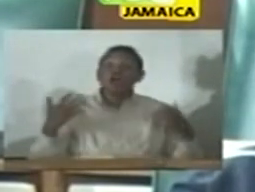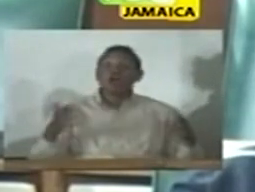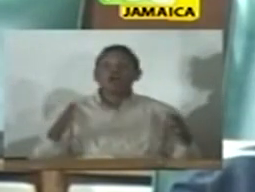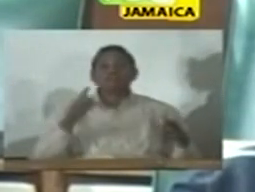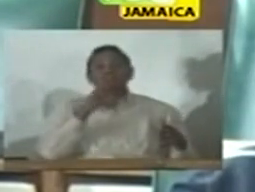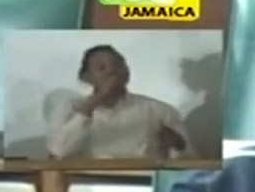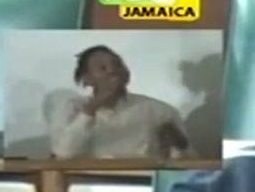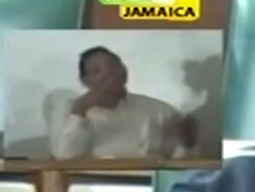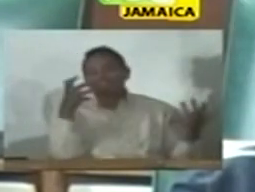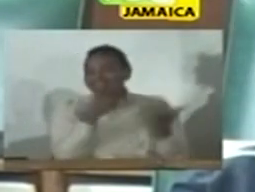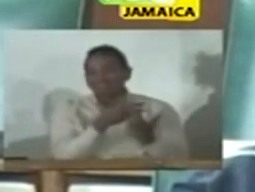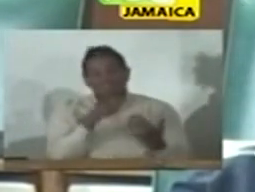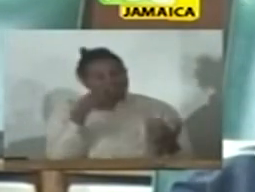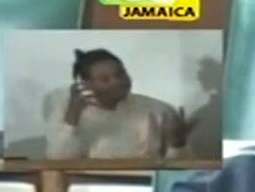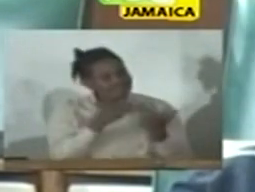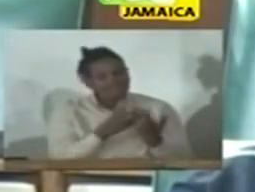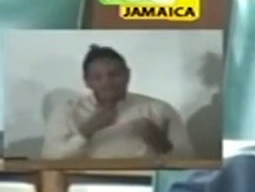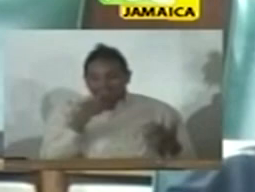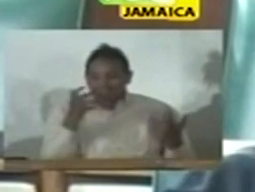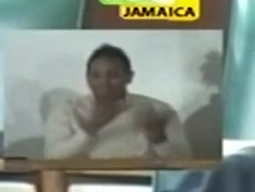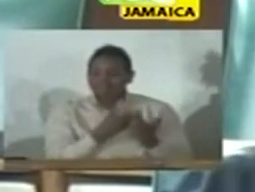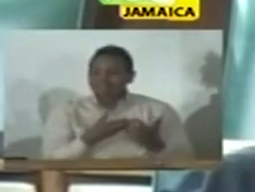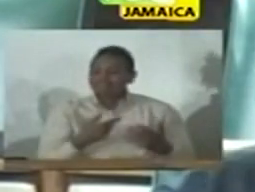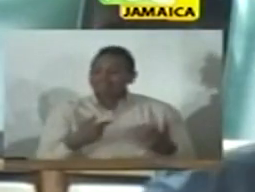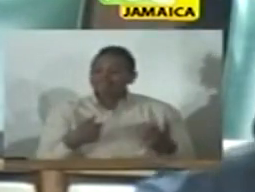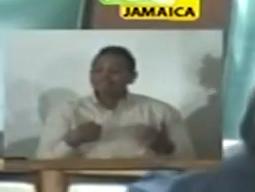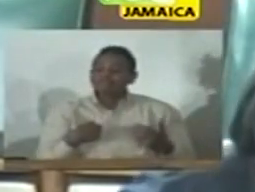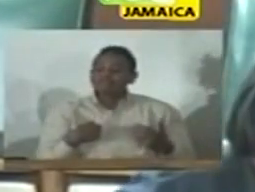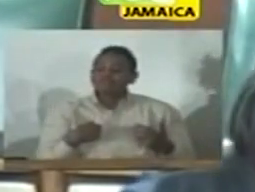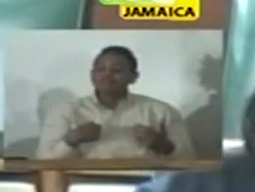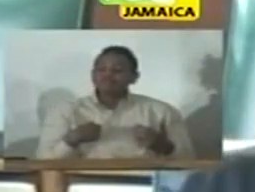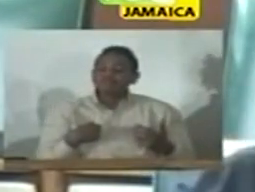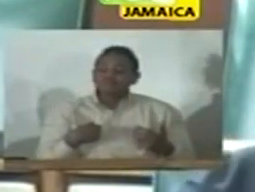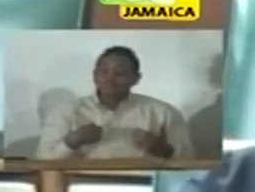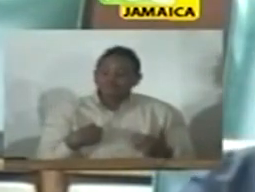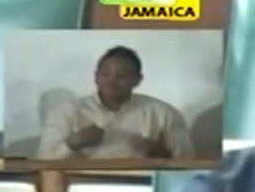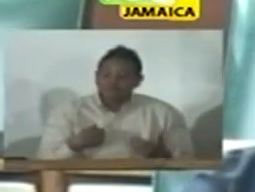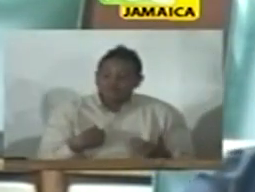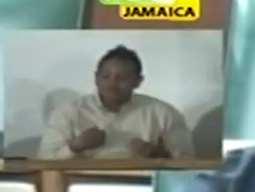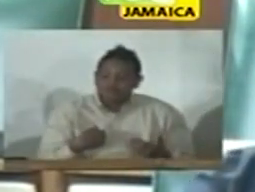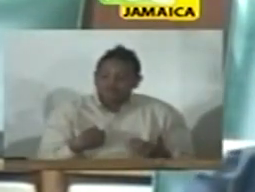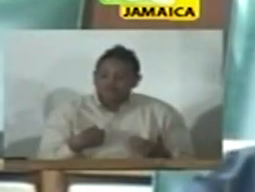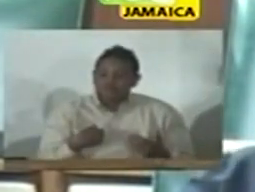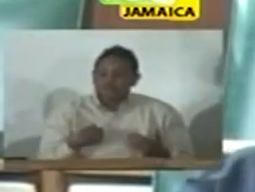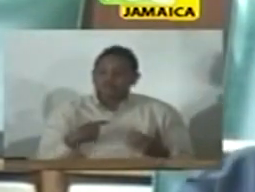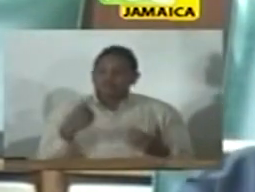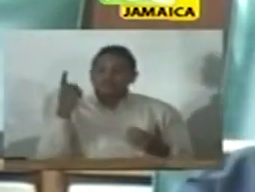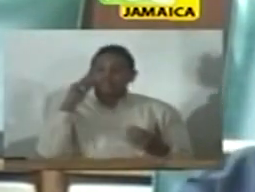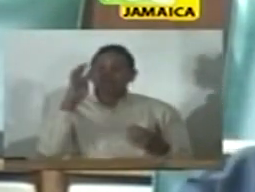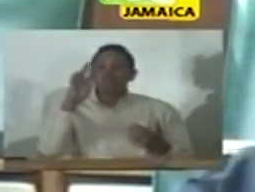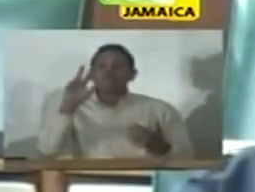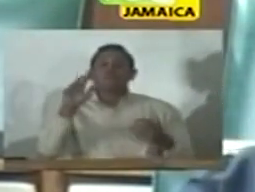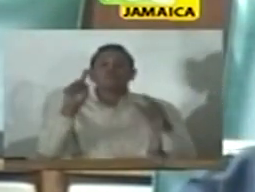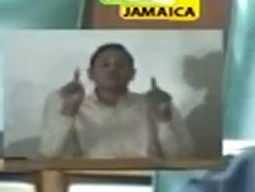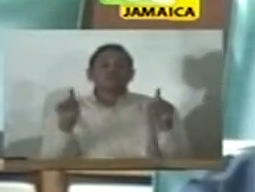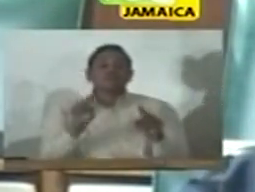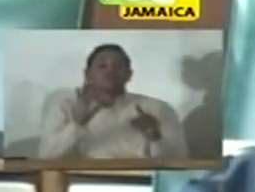as irrelevant. Mr. President, I'm not going to be calling yet for 43-4. Call him.